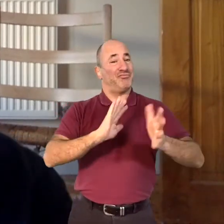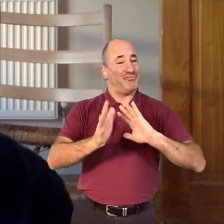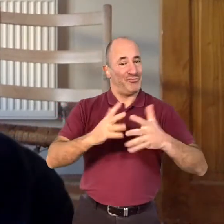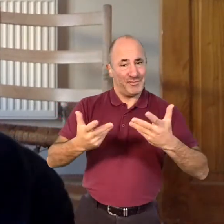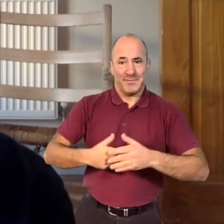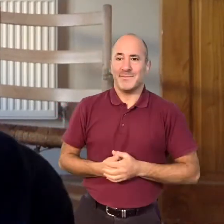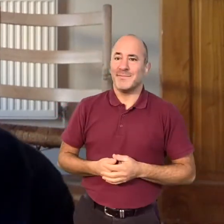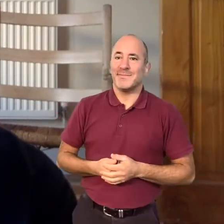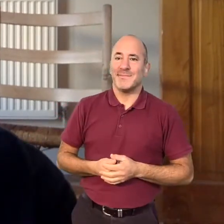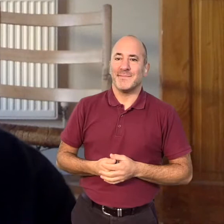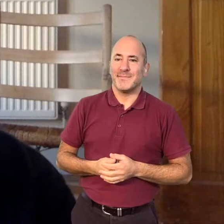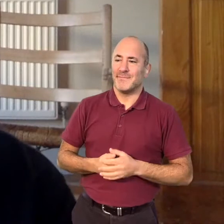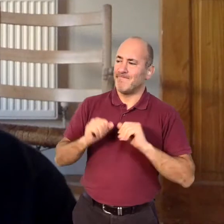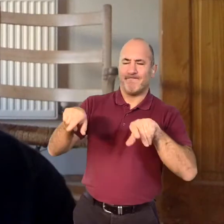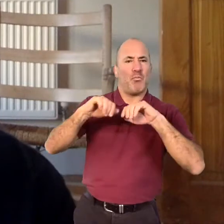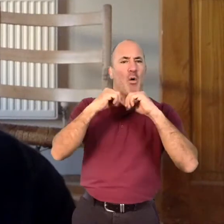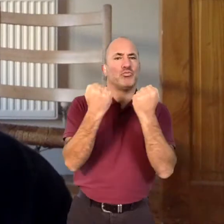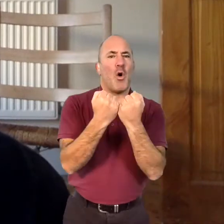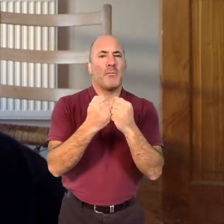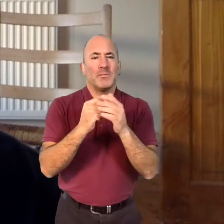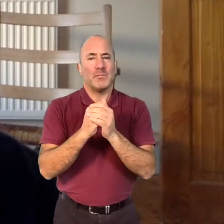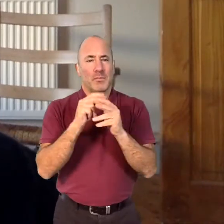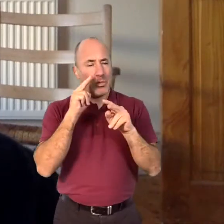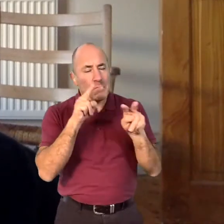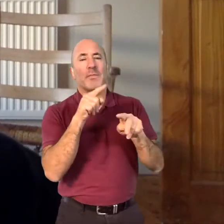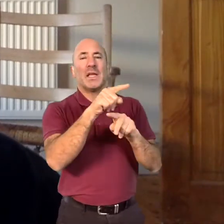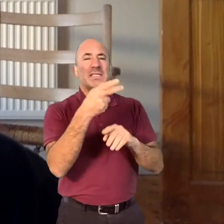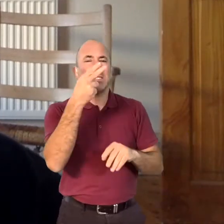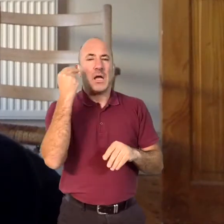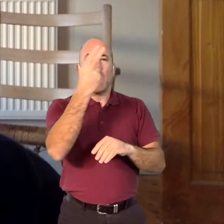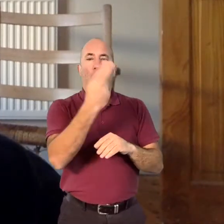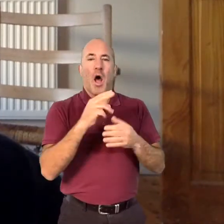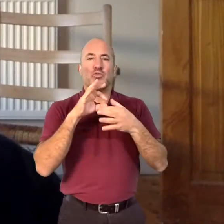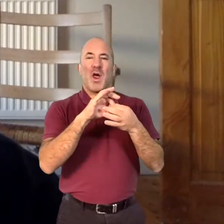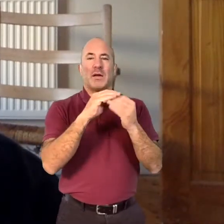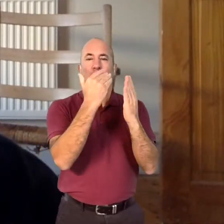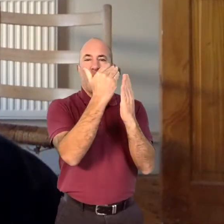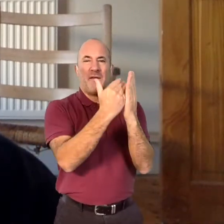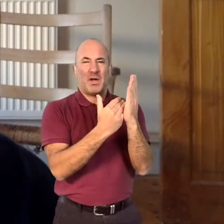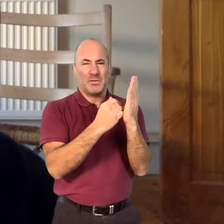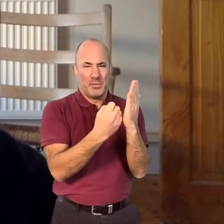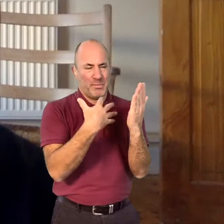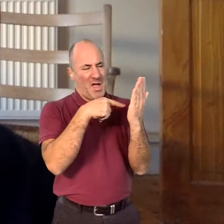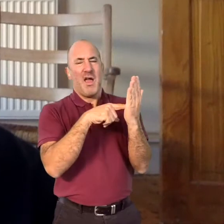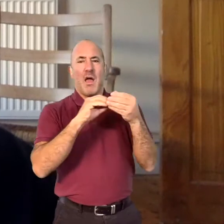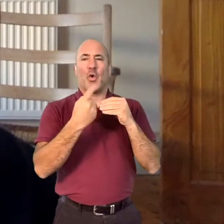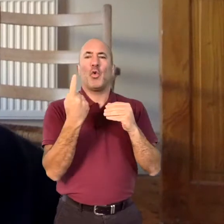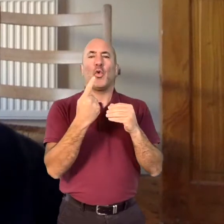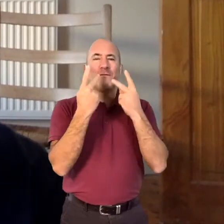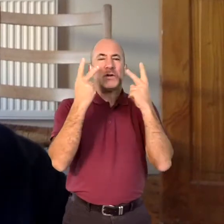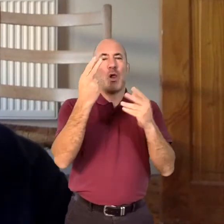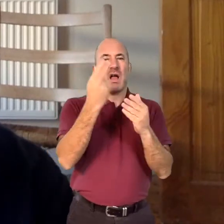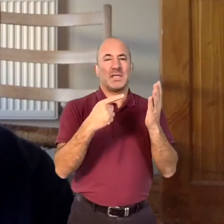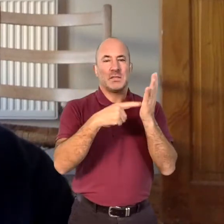interpreted. My workshop is inspired by the Sense Arts Connect Manifesto, which is created by the visual